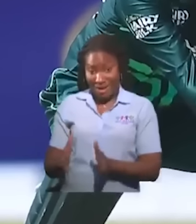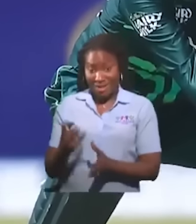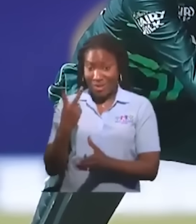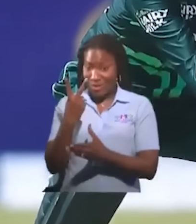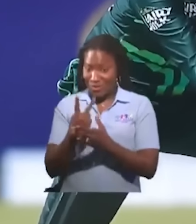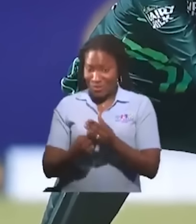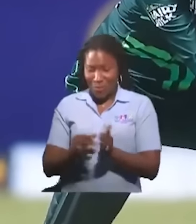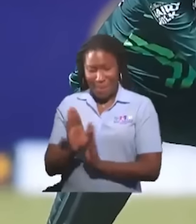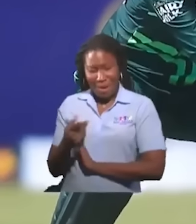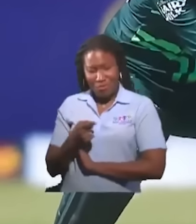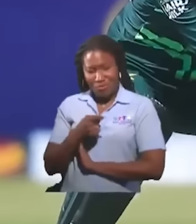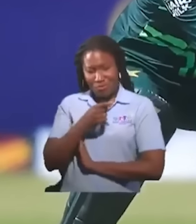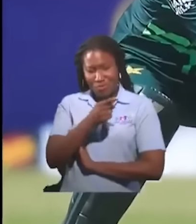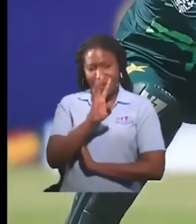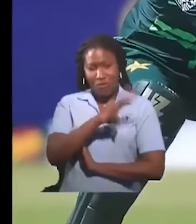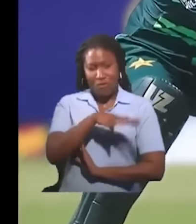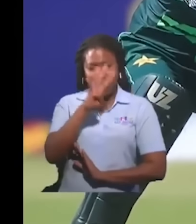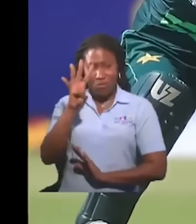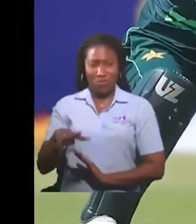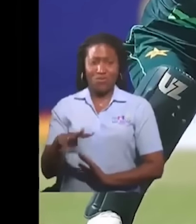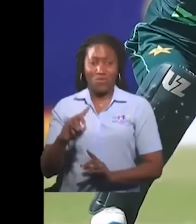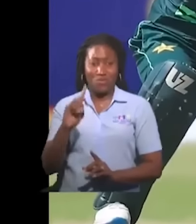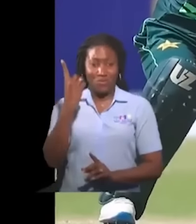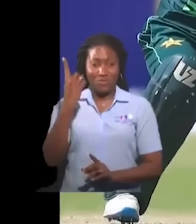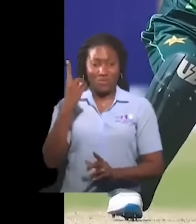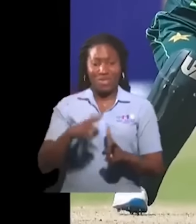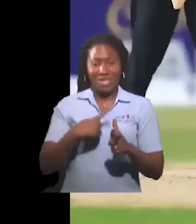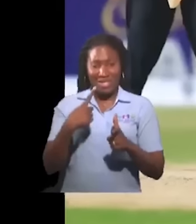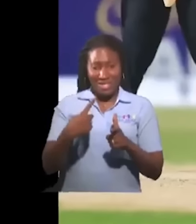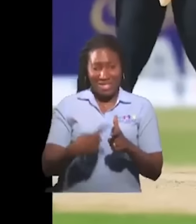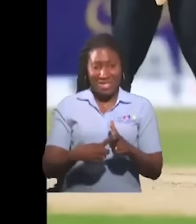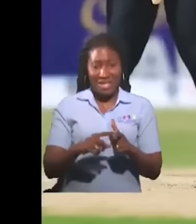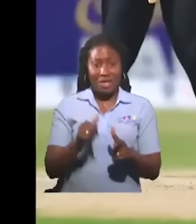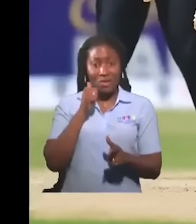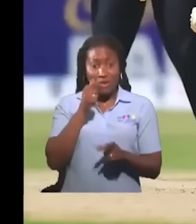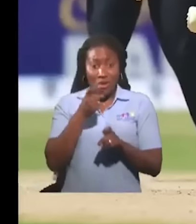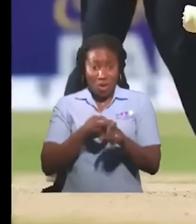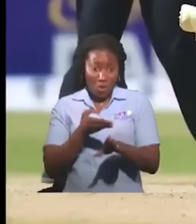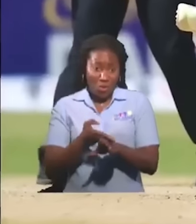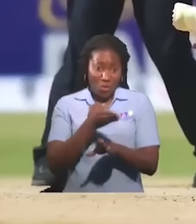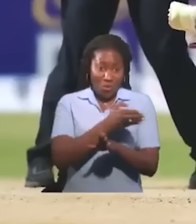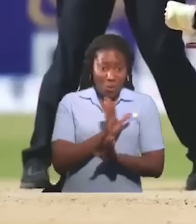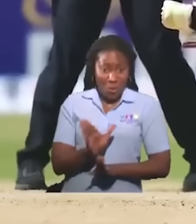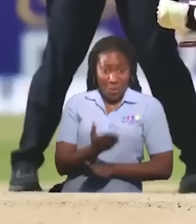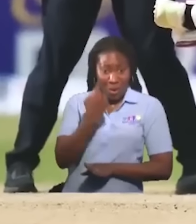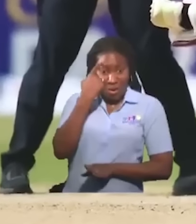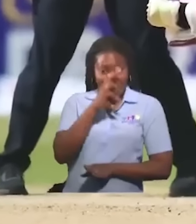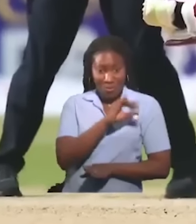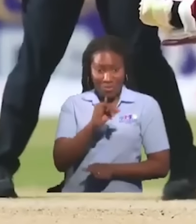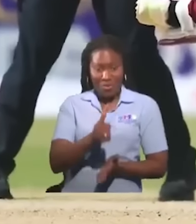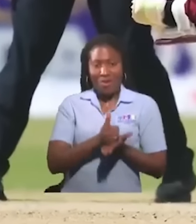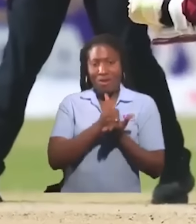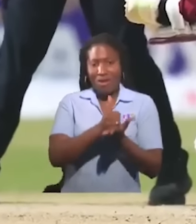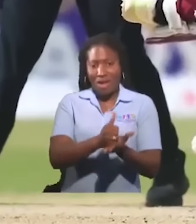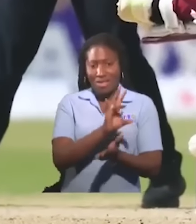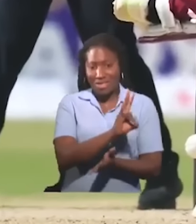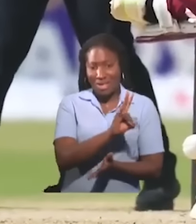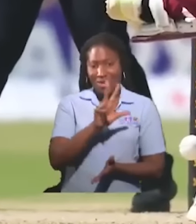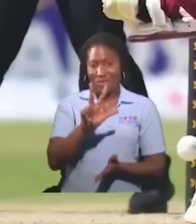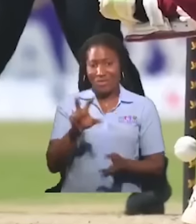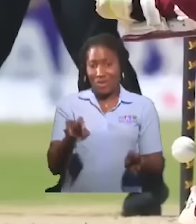got the ball rolling with a knock of 44 at the top of the order. But it was her predecessor Stephanie Taylor's player of the match winning knock of